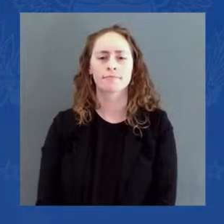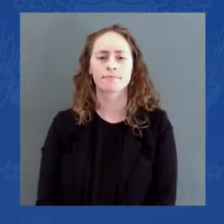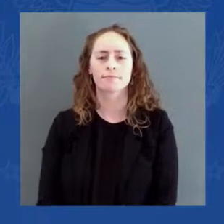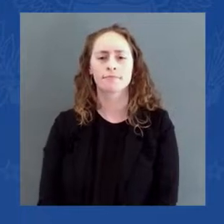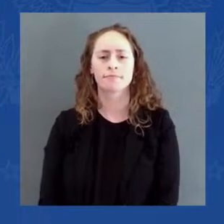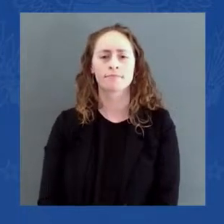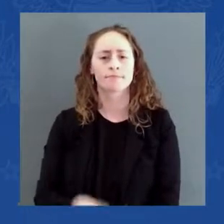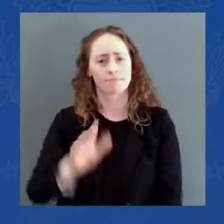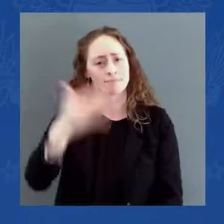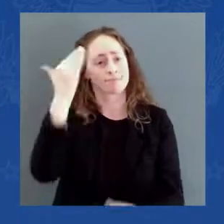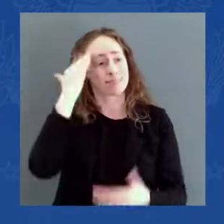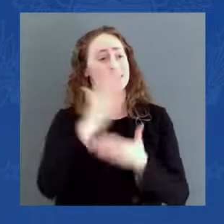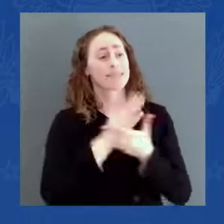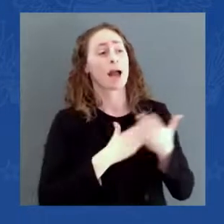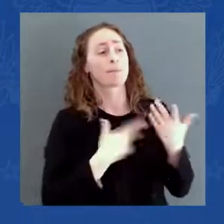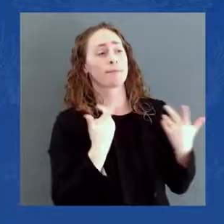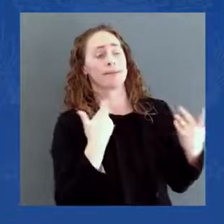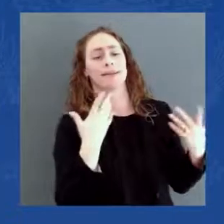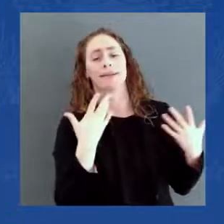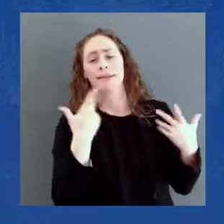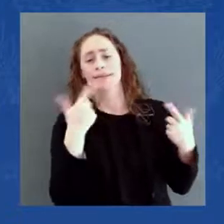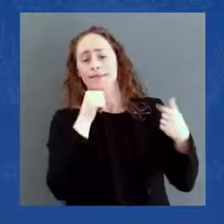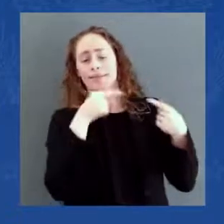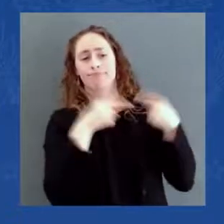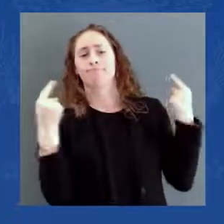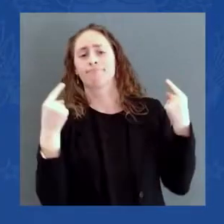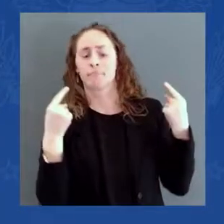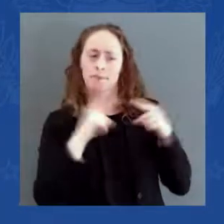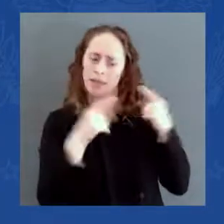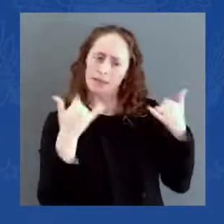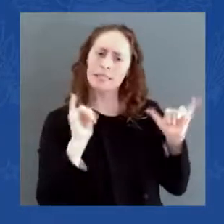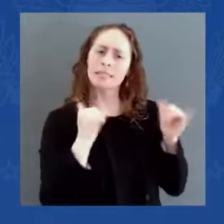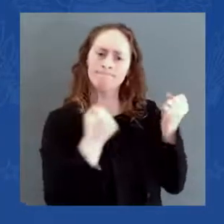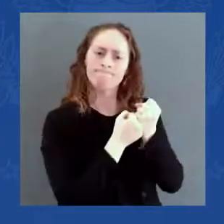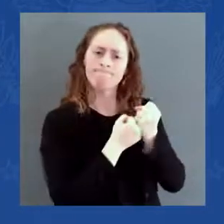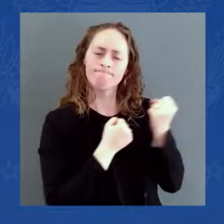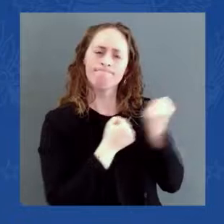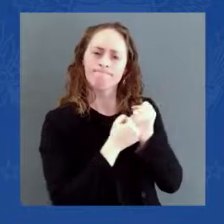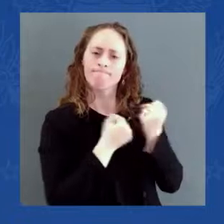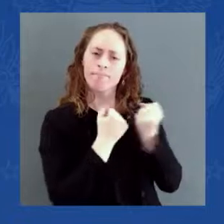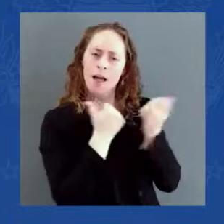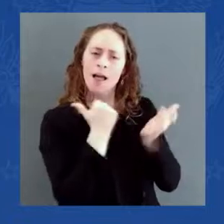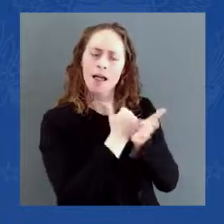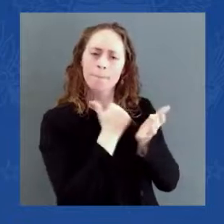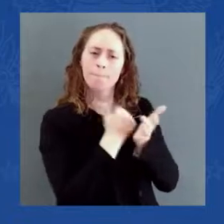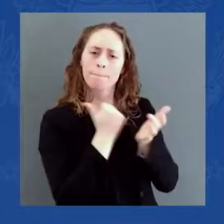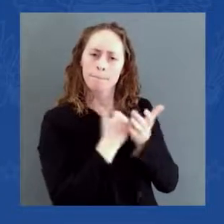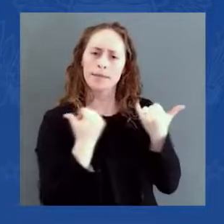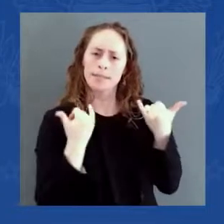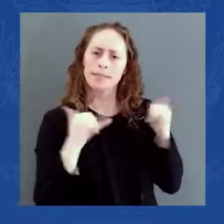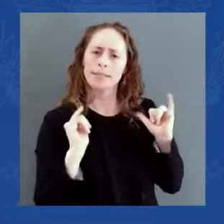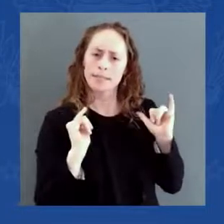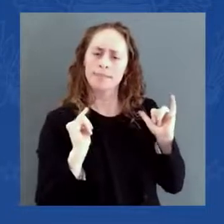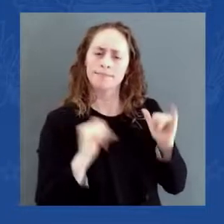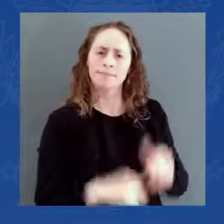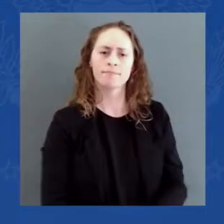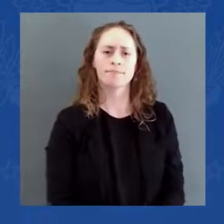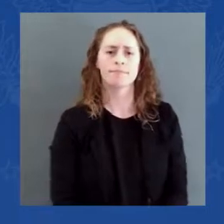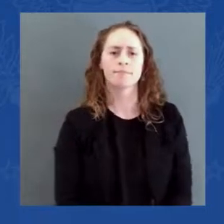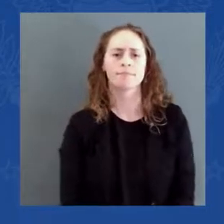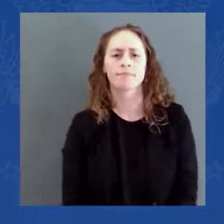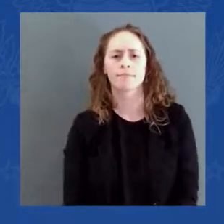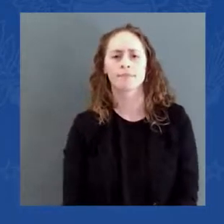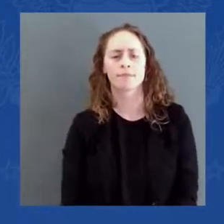community, particularly in South Africa, quickly notified the world of the emergence of this new variant. This kind of transparency is